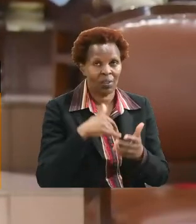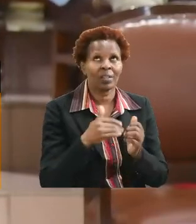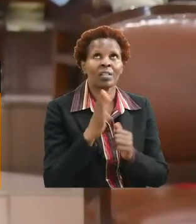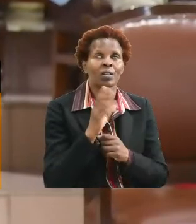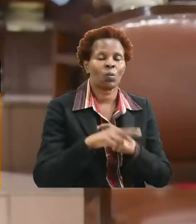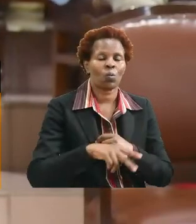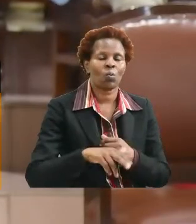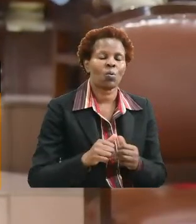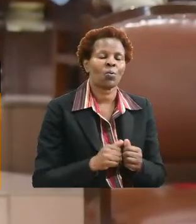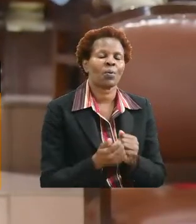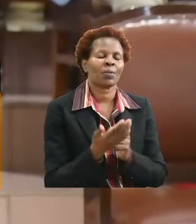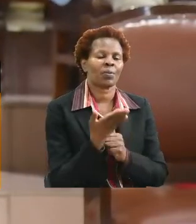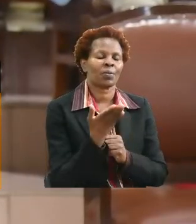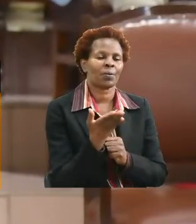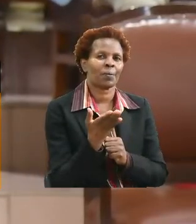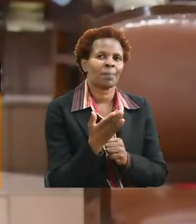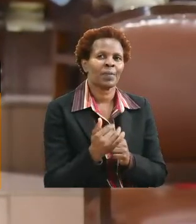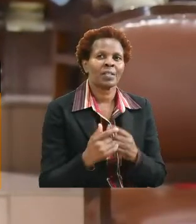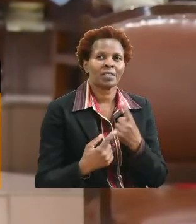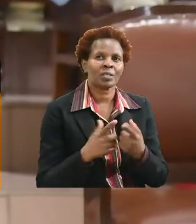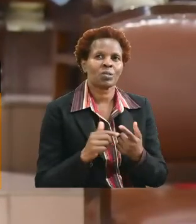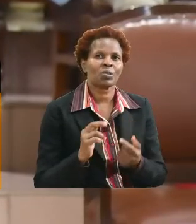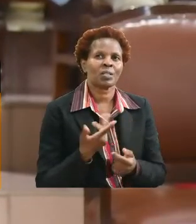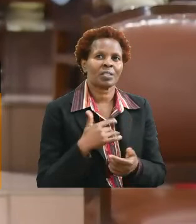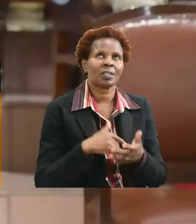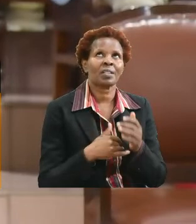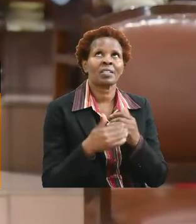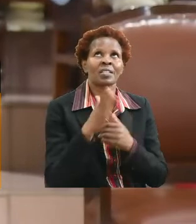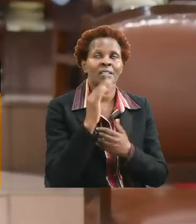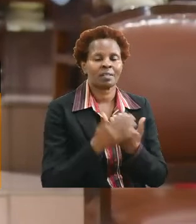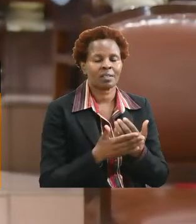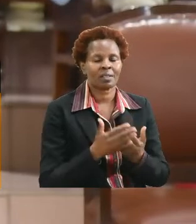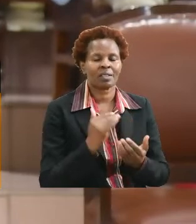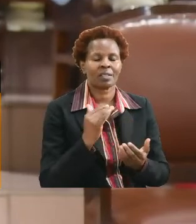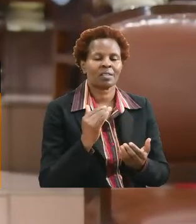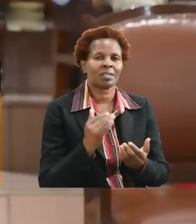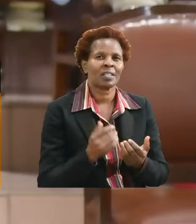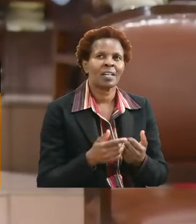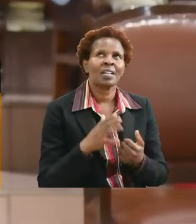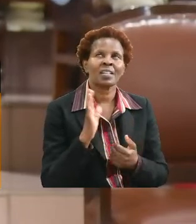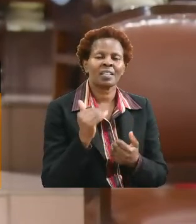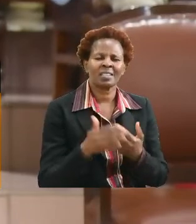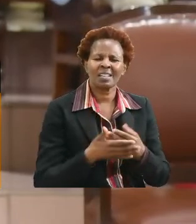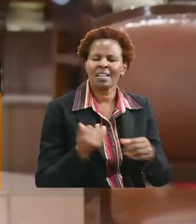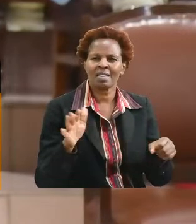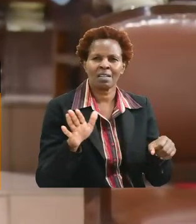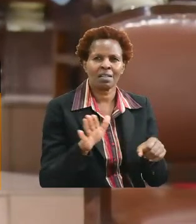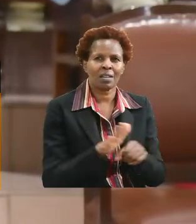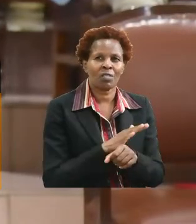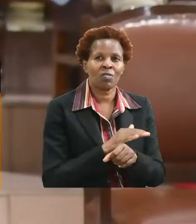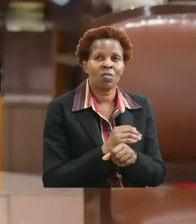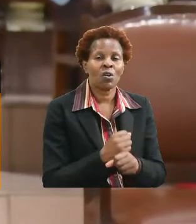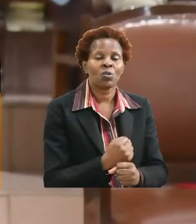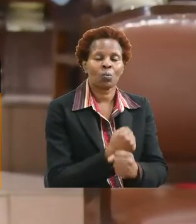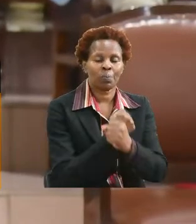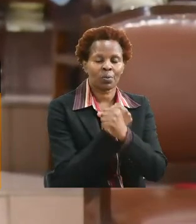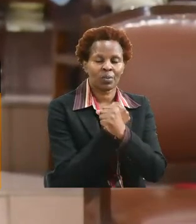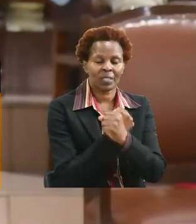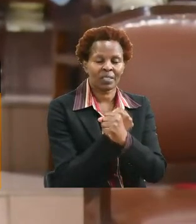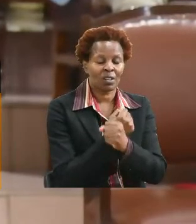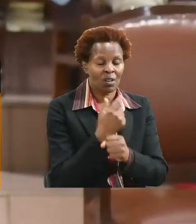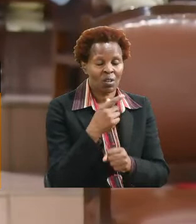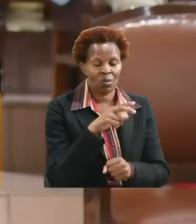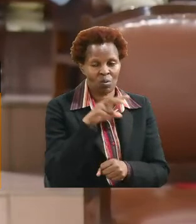alongside us, it also tells us that God cares. He cares enough to watch over us. Praise be to